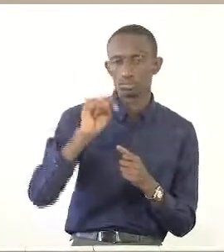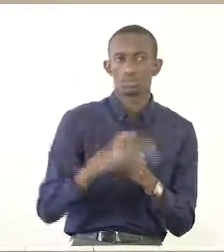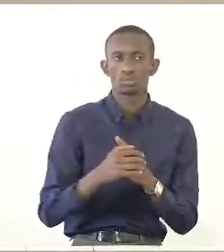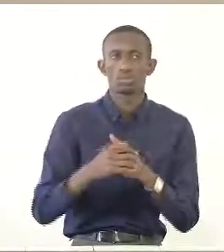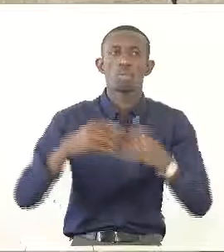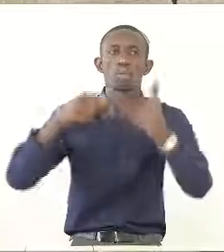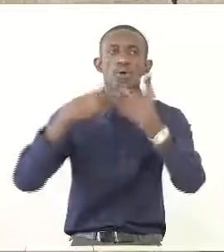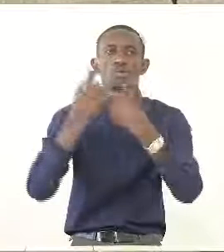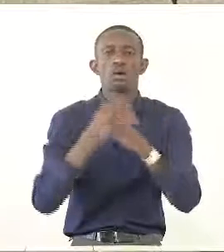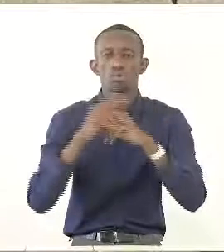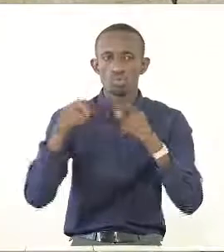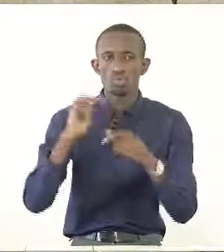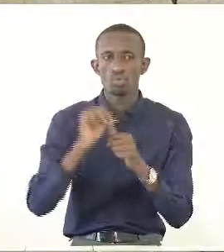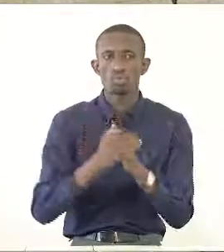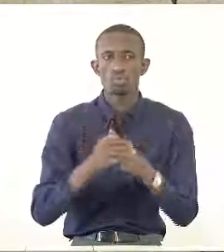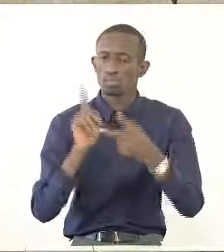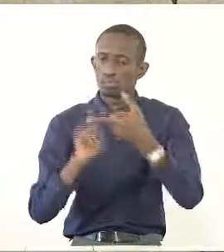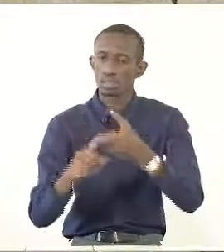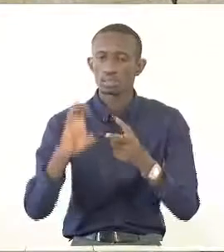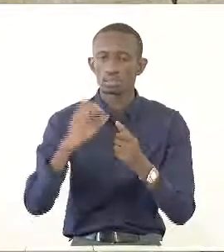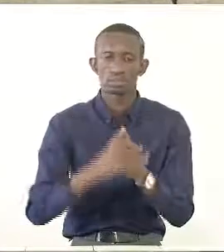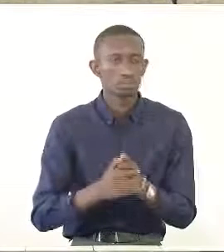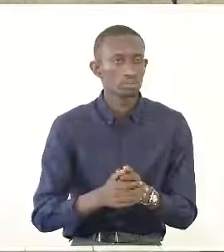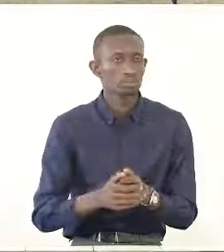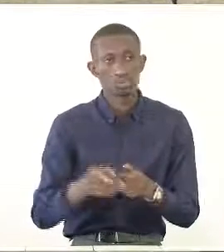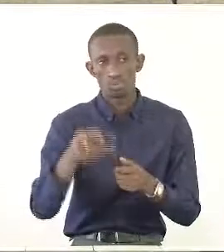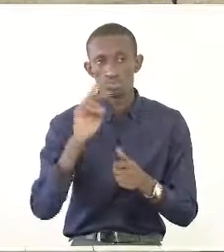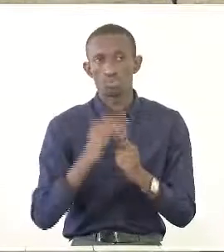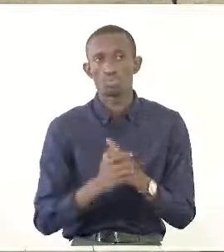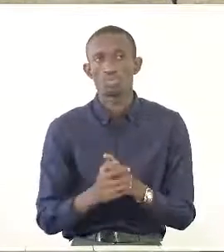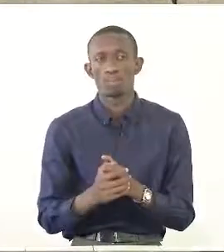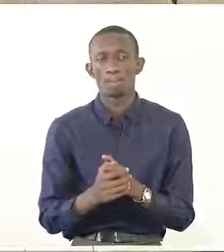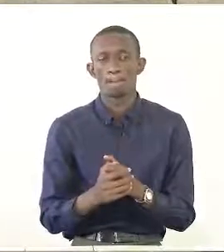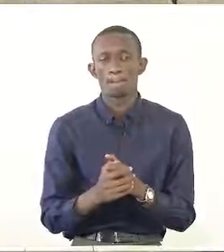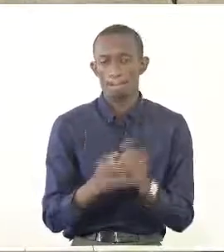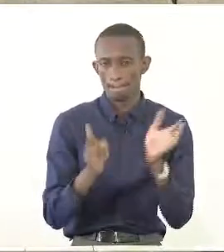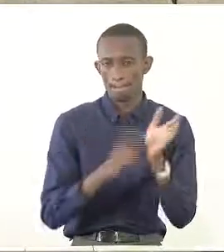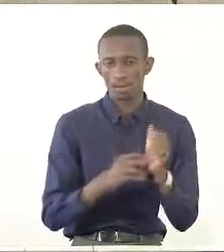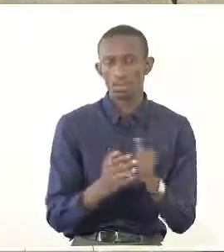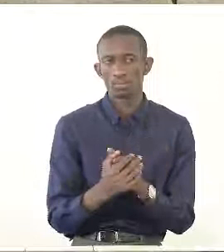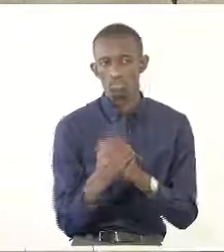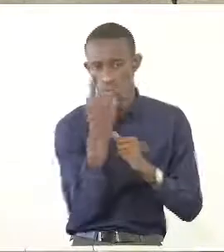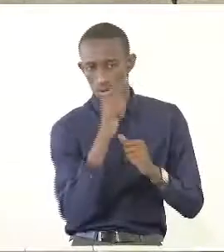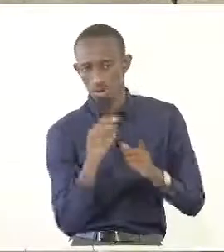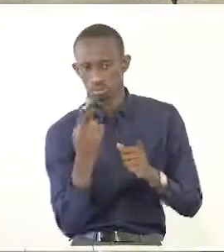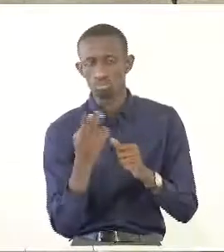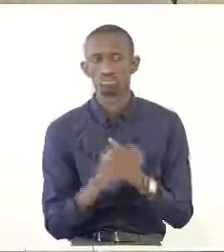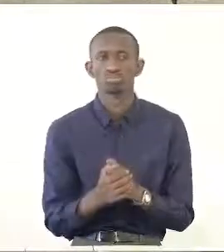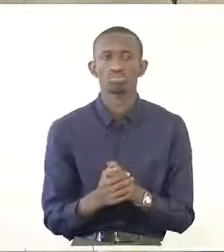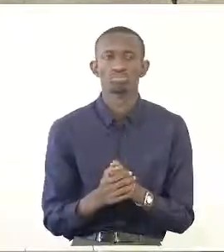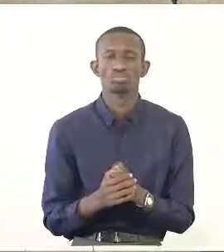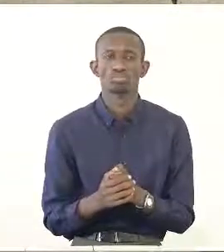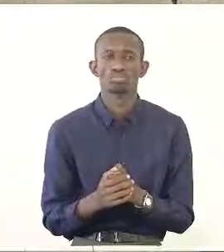its value. The answer is a half sine inverse or